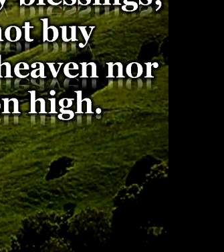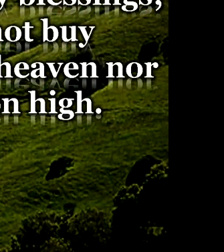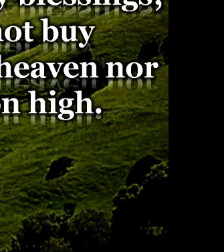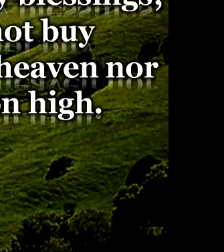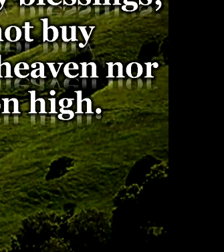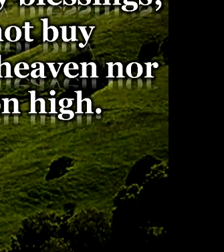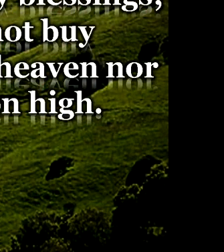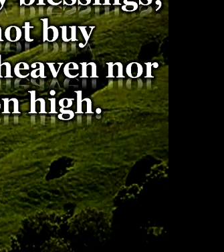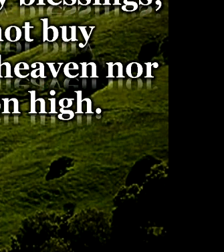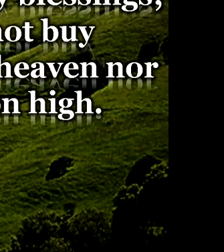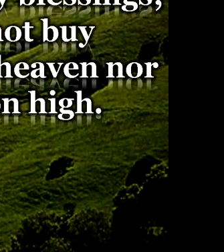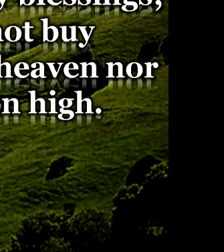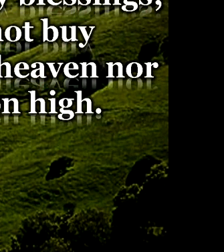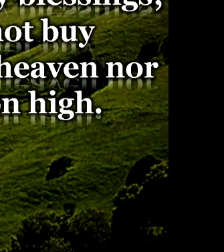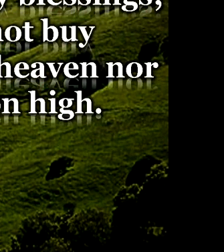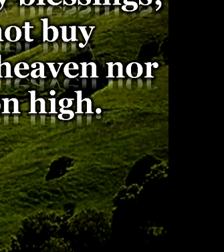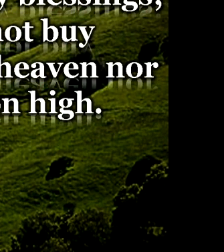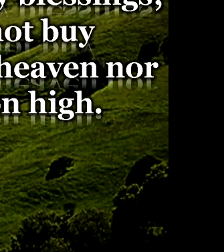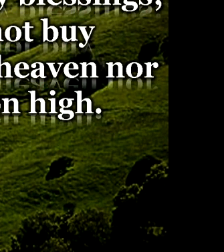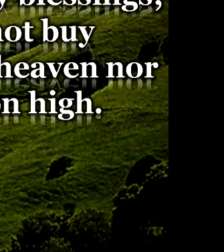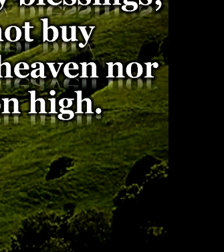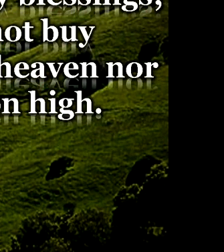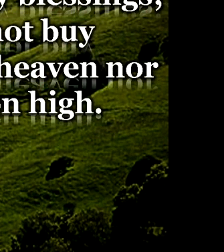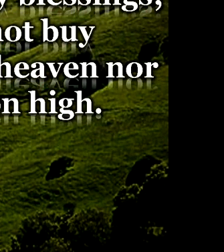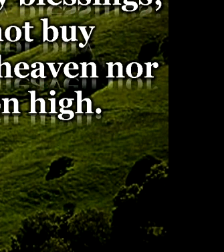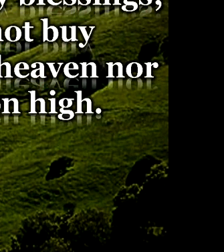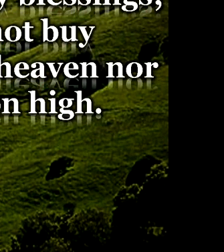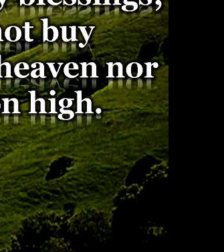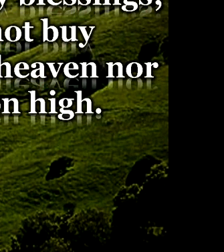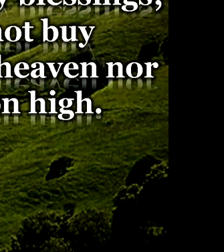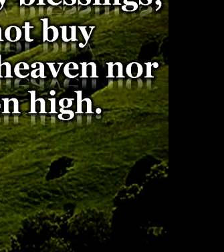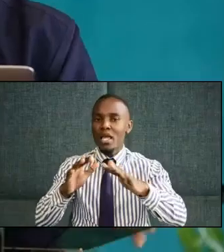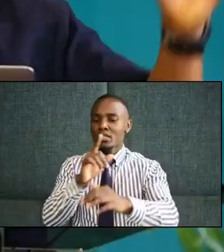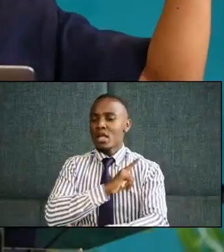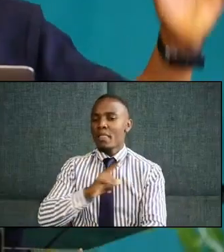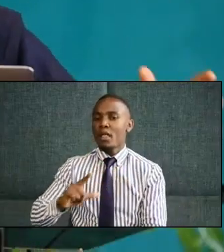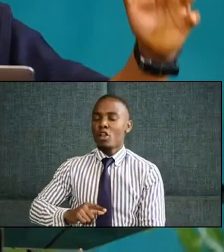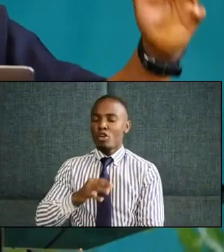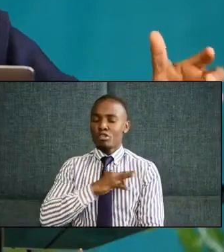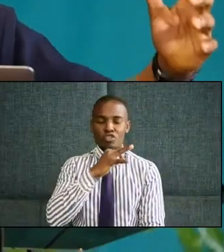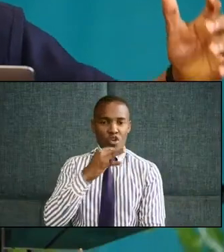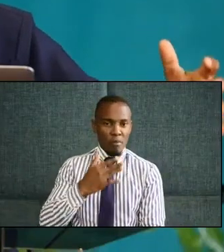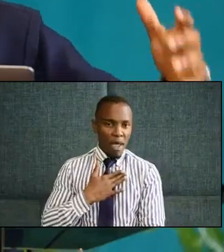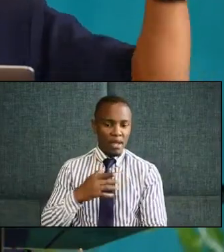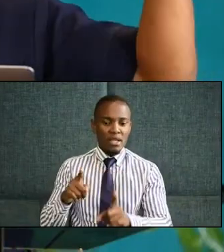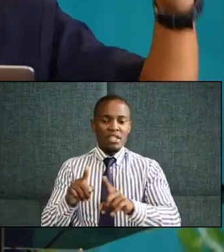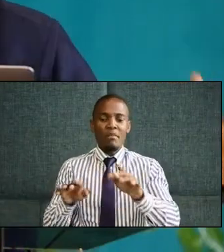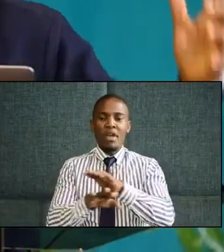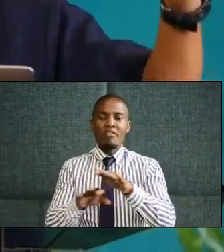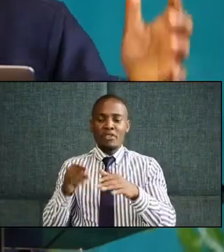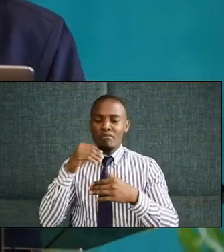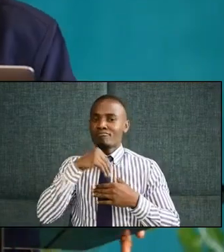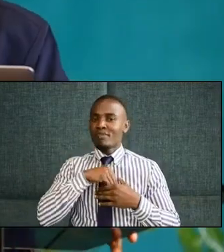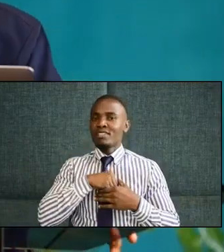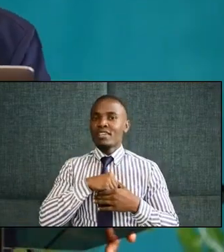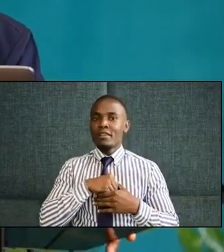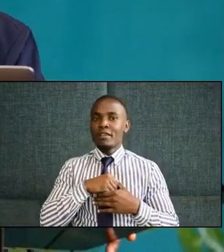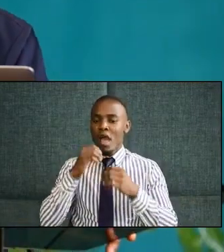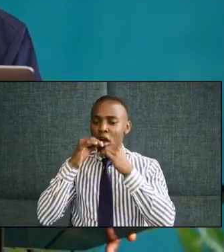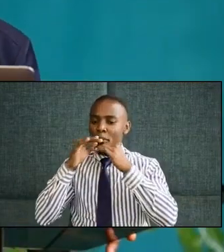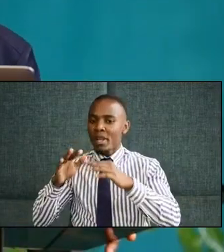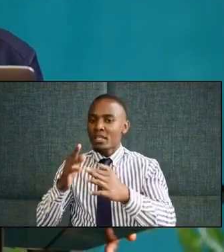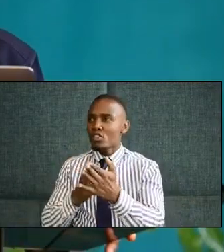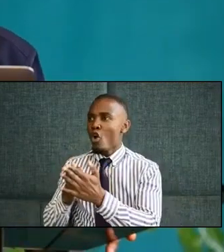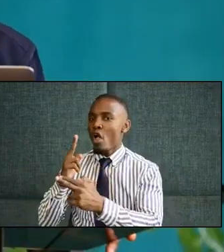I will say with the psalmist, I bless the Lord, oh my soul, and all that is within me, bless his holy